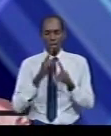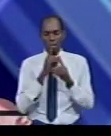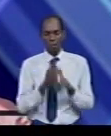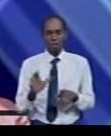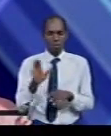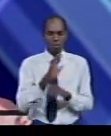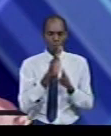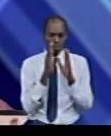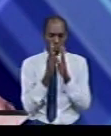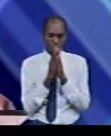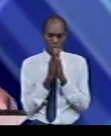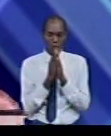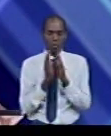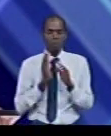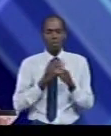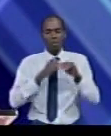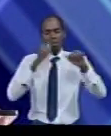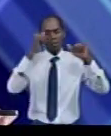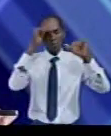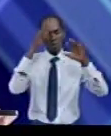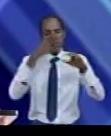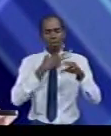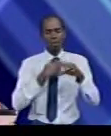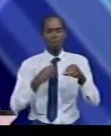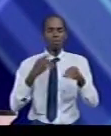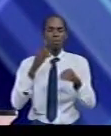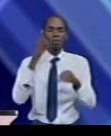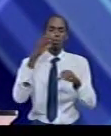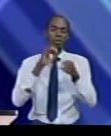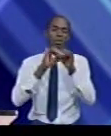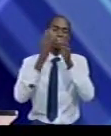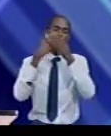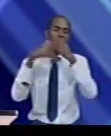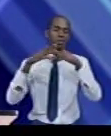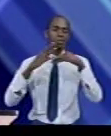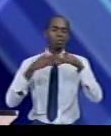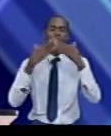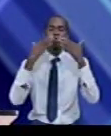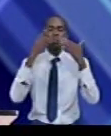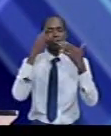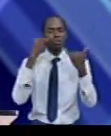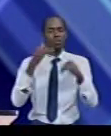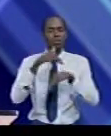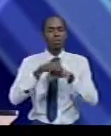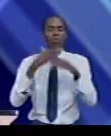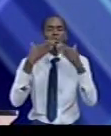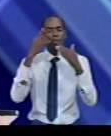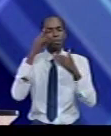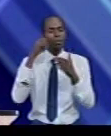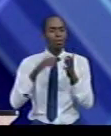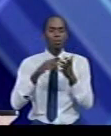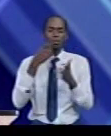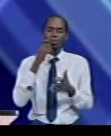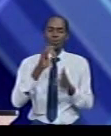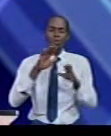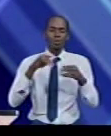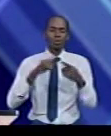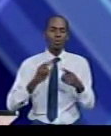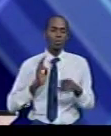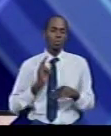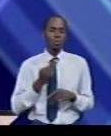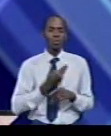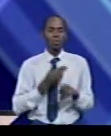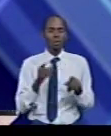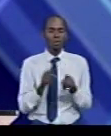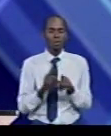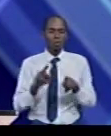prayers. Our Father and our God in heaven, we thank you for tonight. Thank you for this charge that you have given unto us as we go